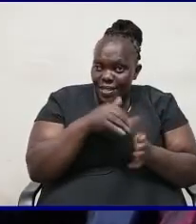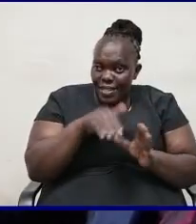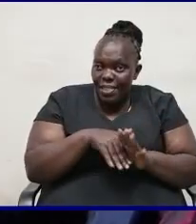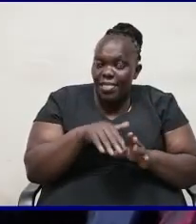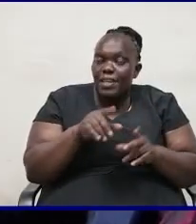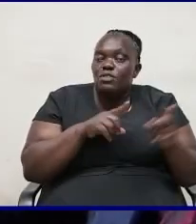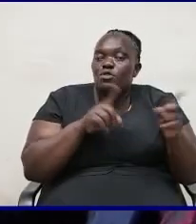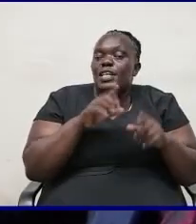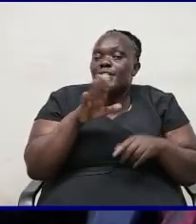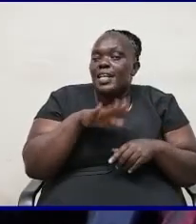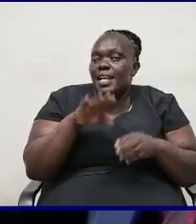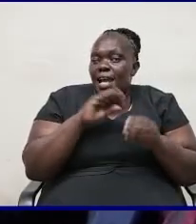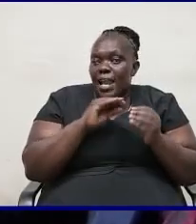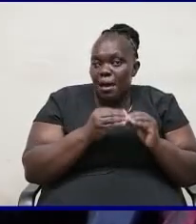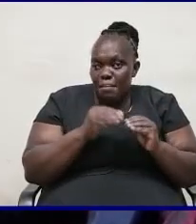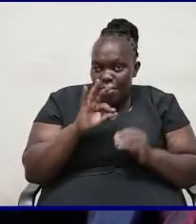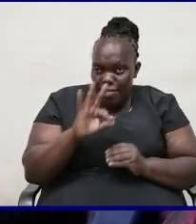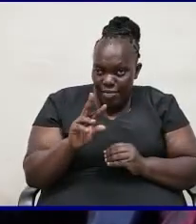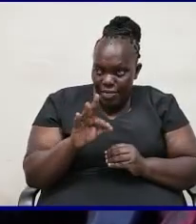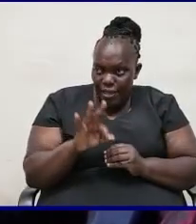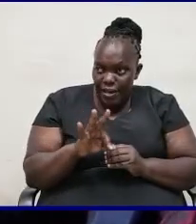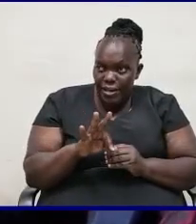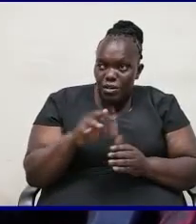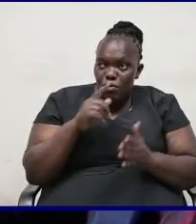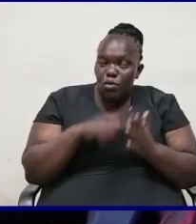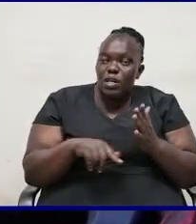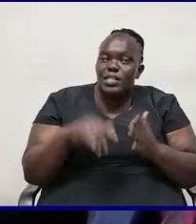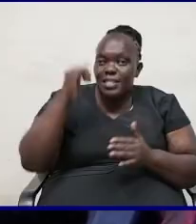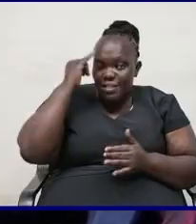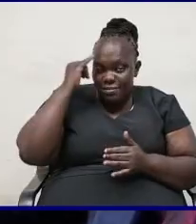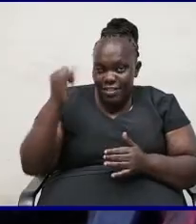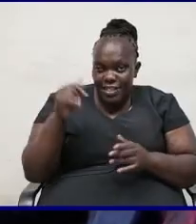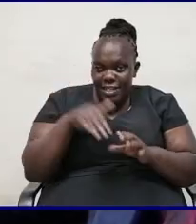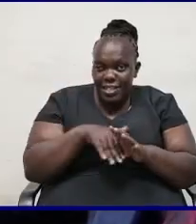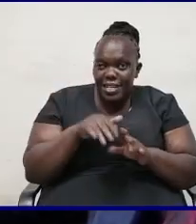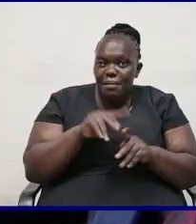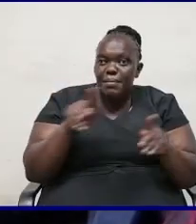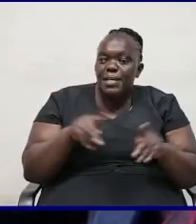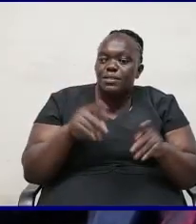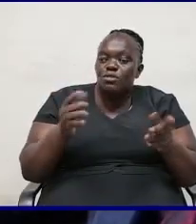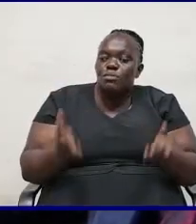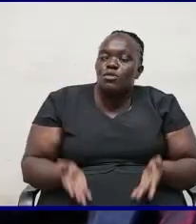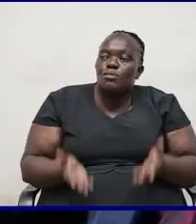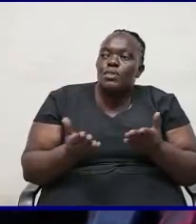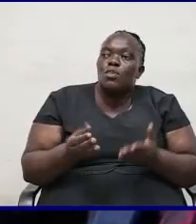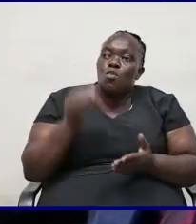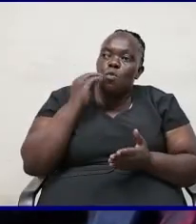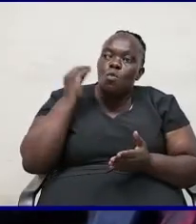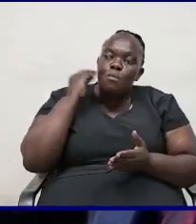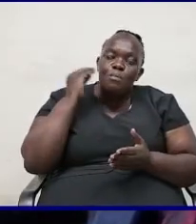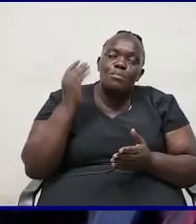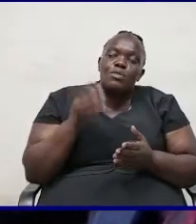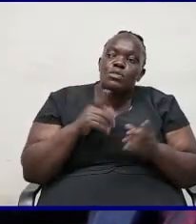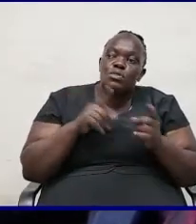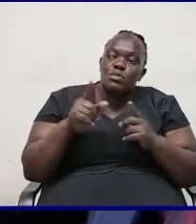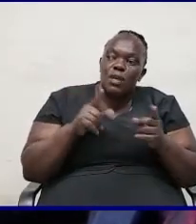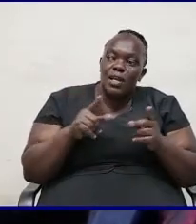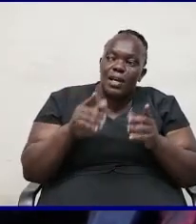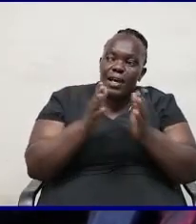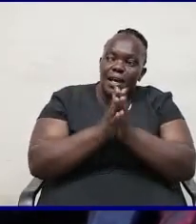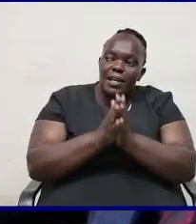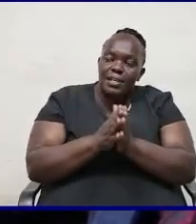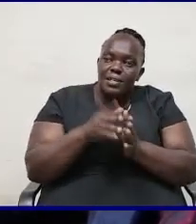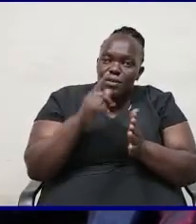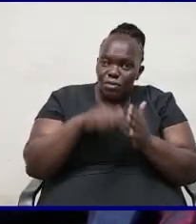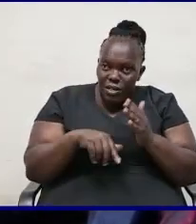the tourism sector? Number 3, what initiatives are in place to promote domestic tourism and why are